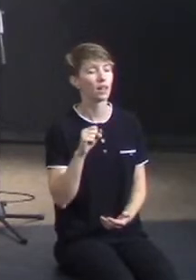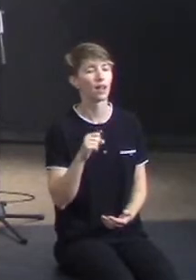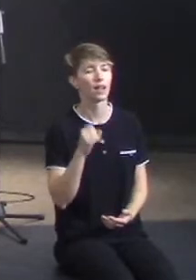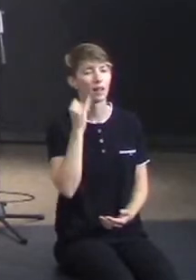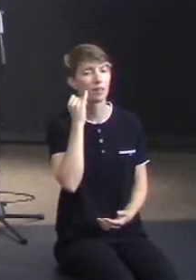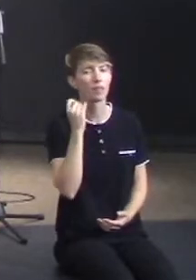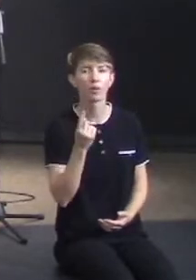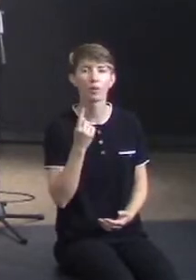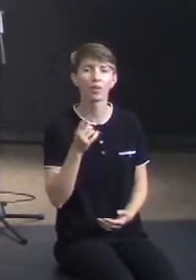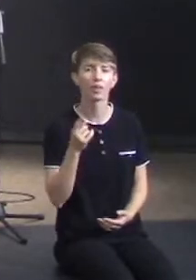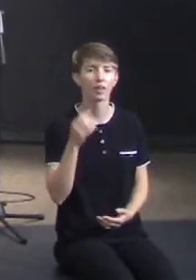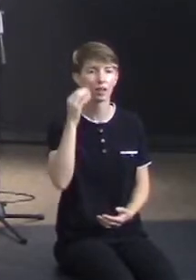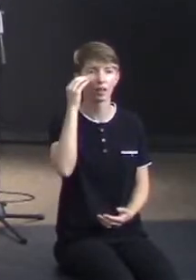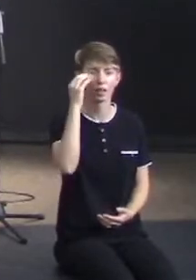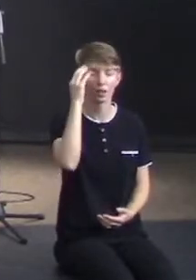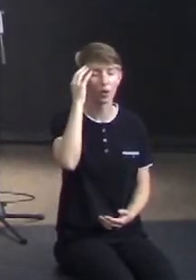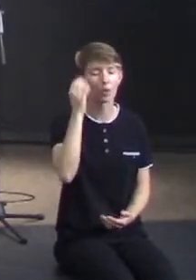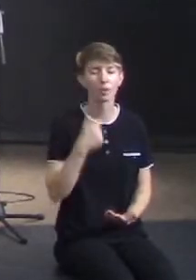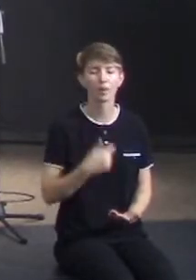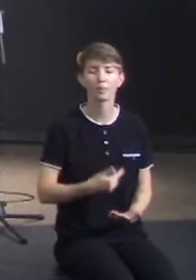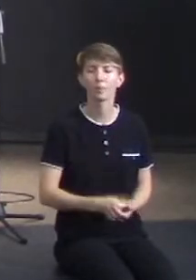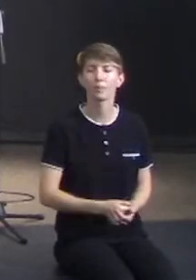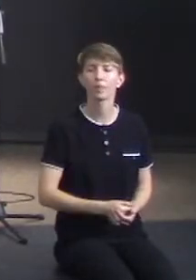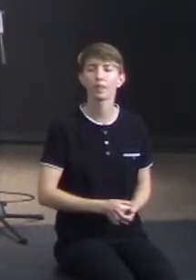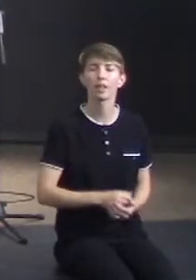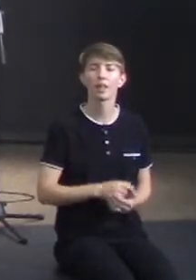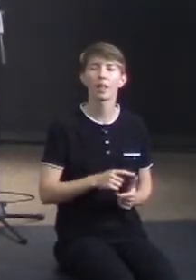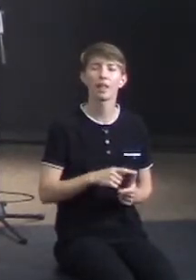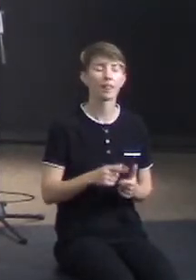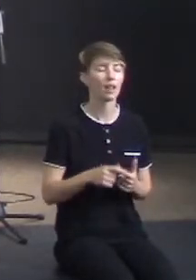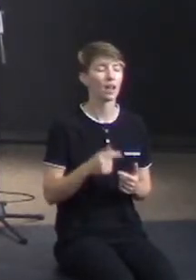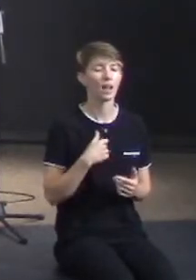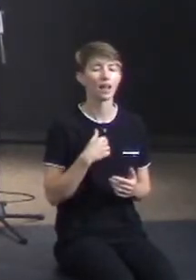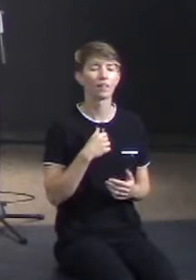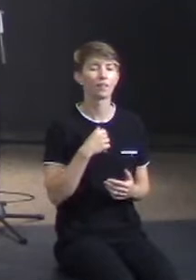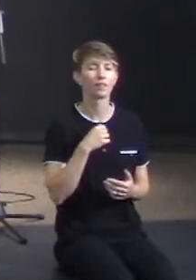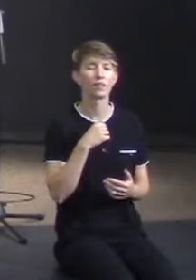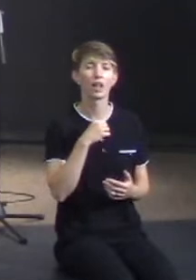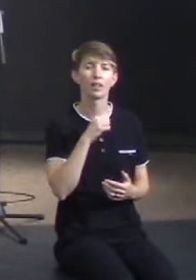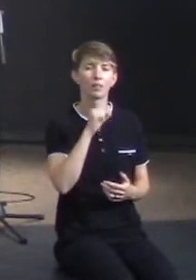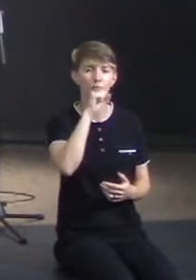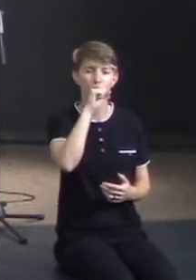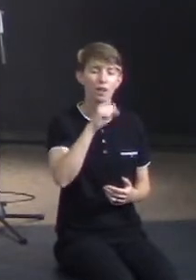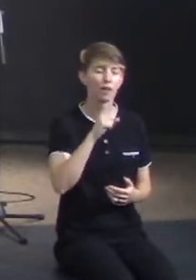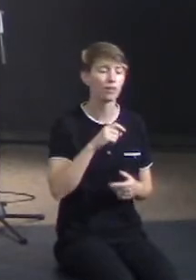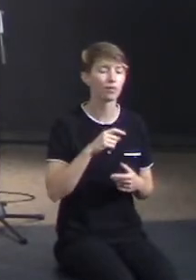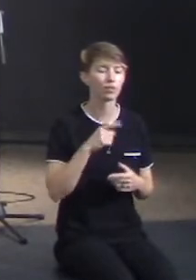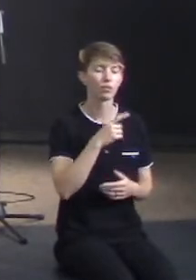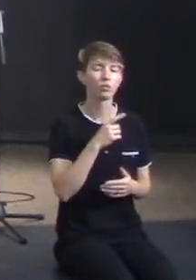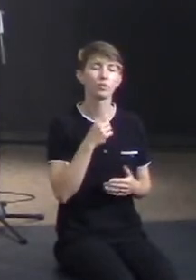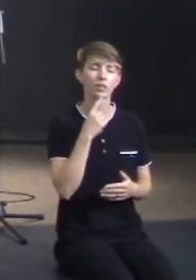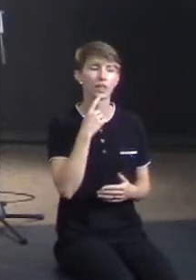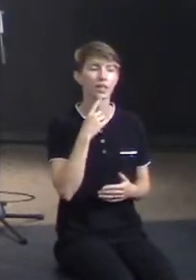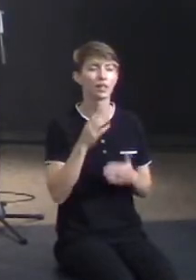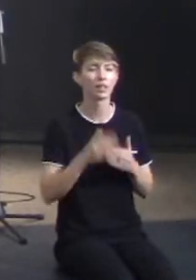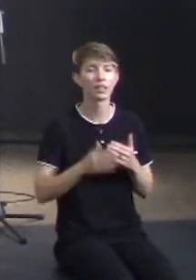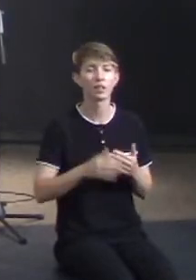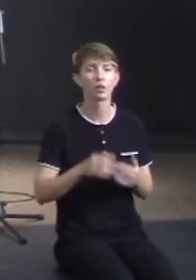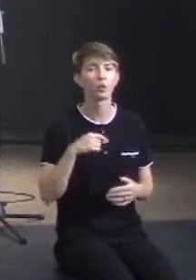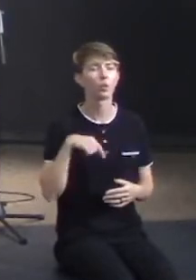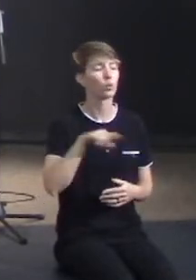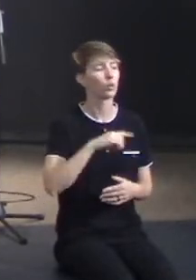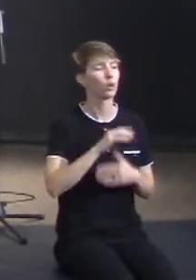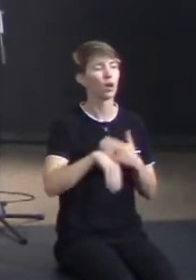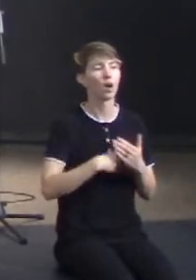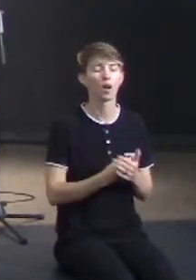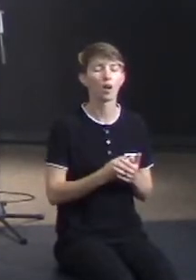list of things to say about me. And I love what you said at the end. It's like, you know, we're all on that line. And just the